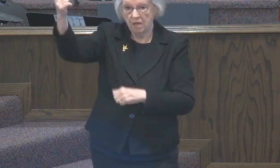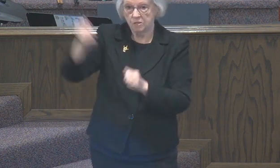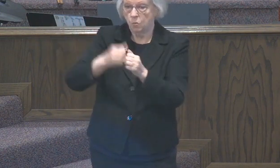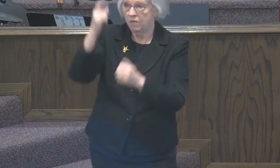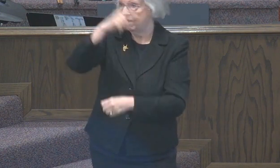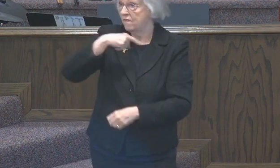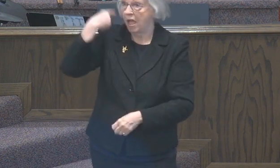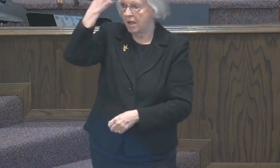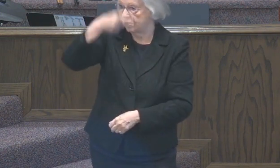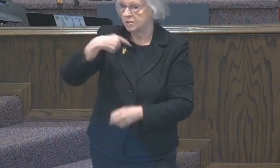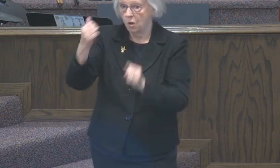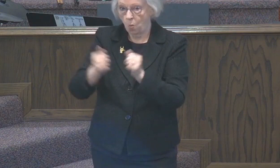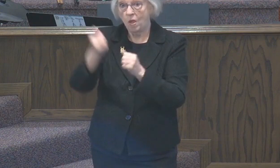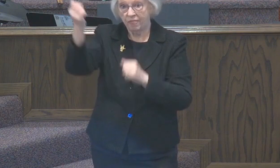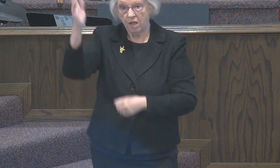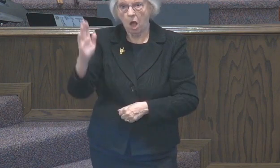right?